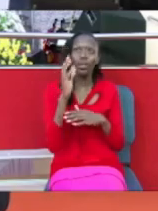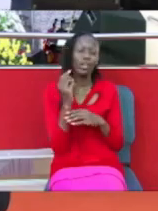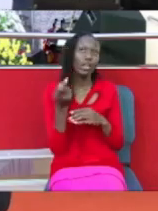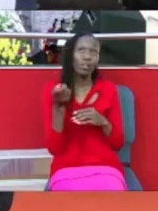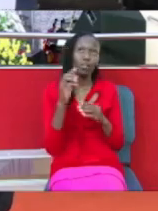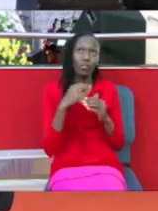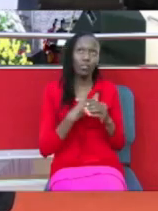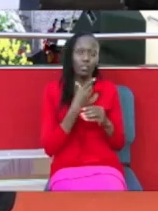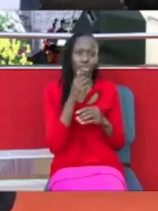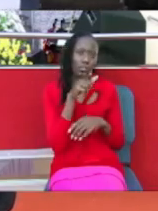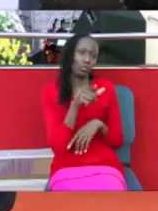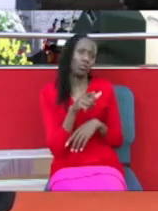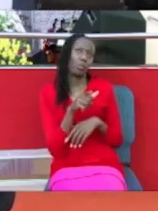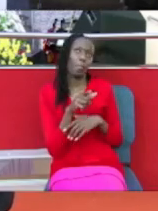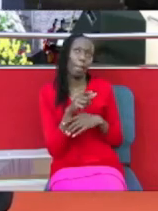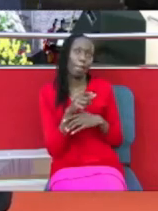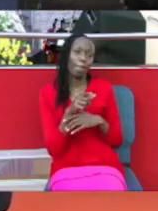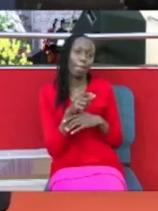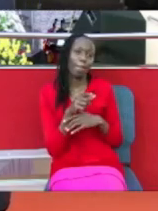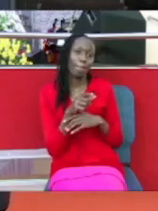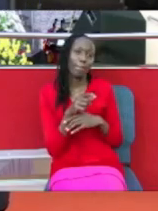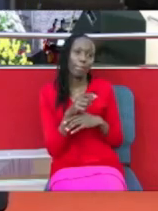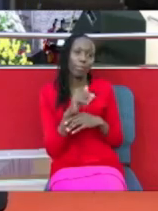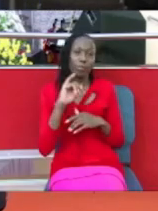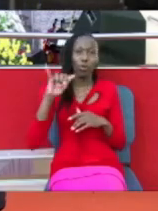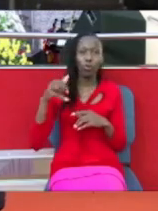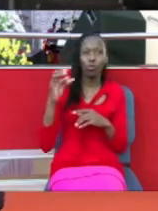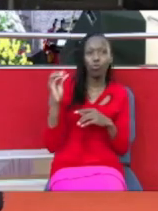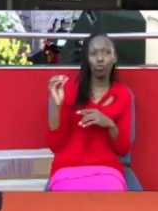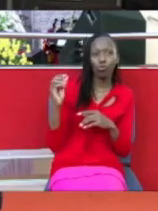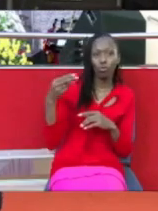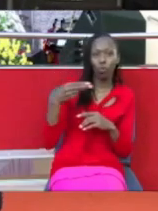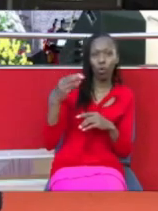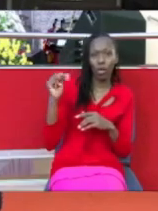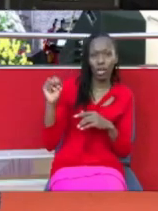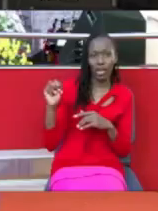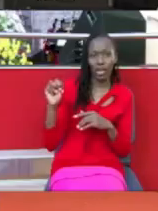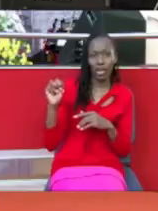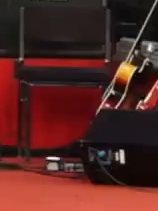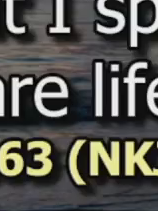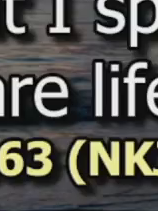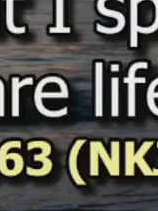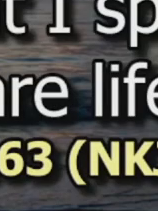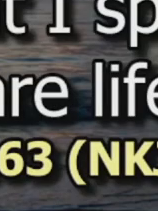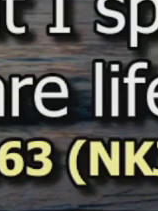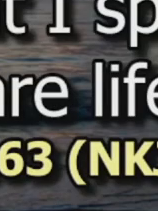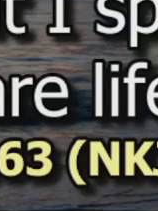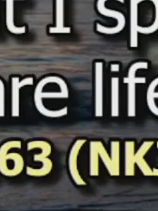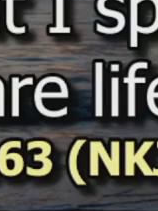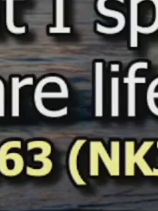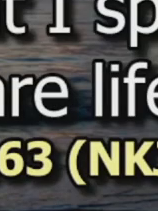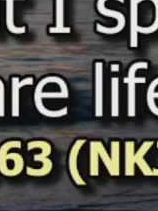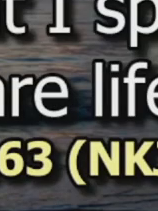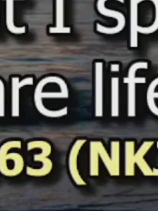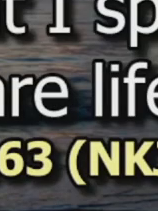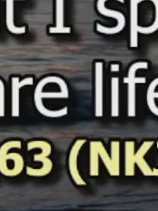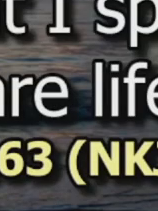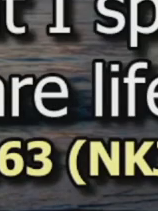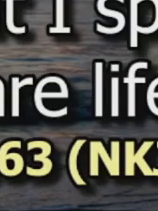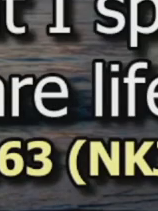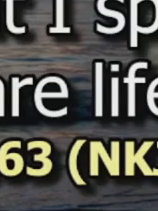Bwana atakuhudumia. John 6, verse 63. Yohana 6, mstari wa